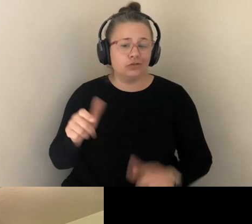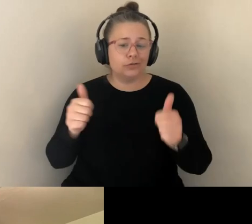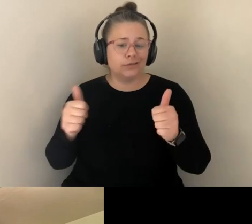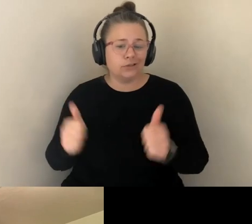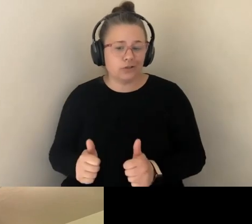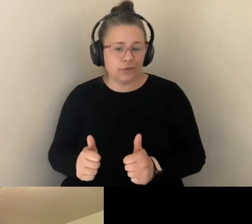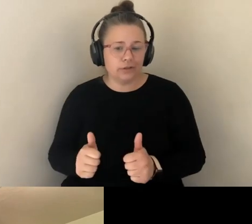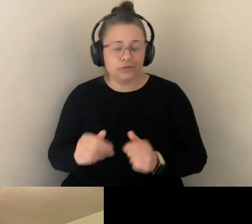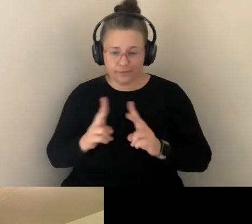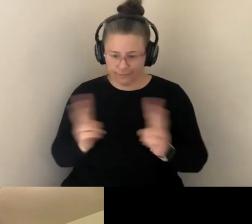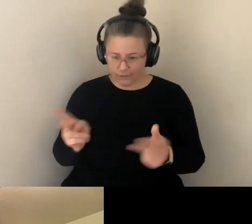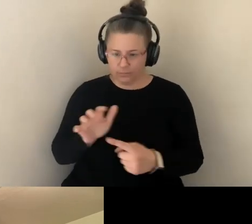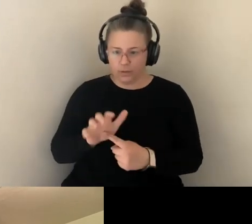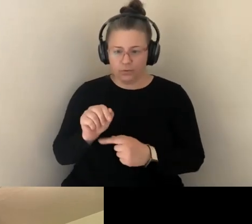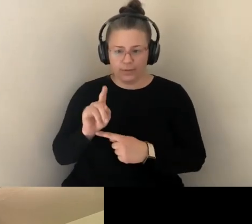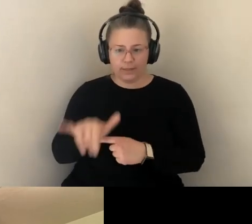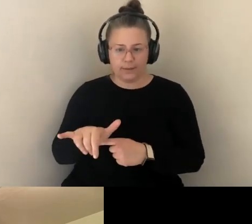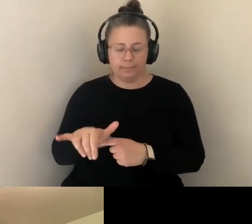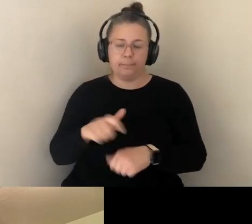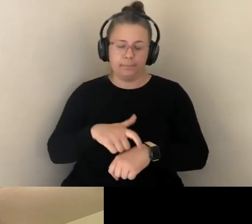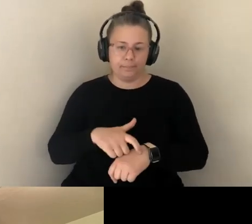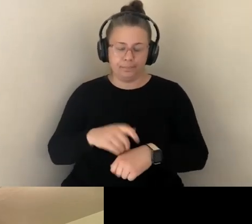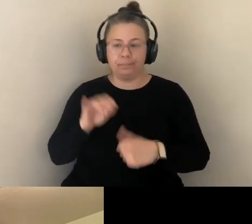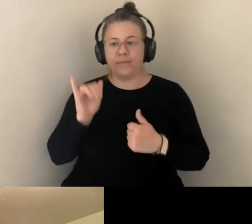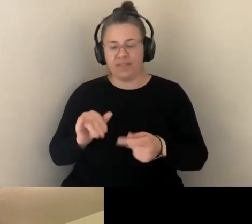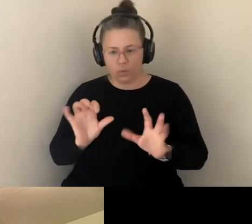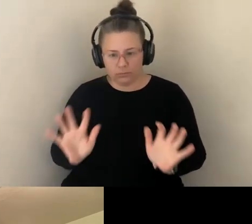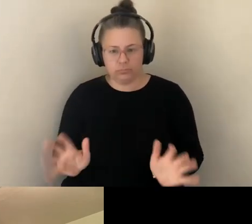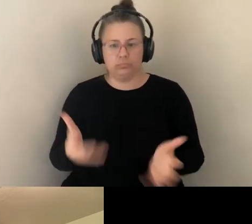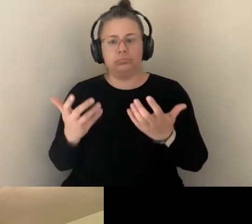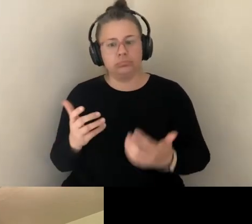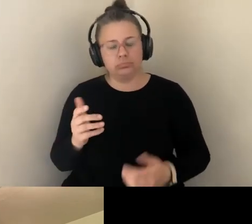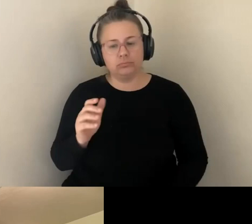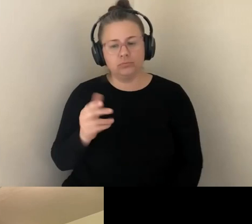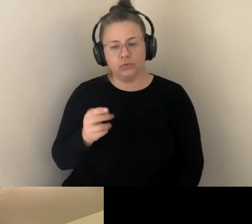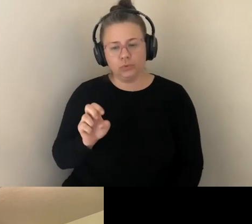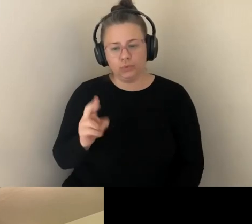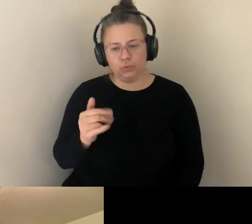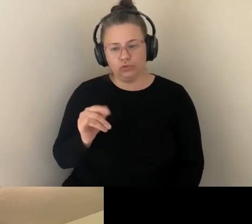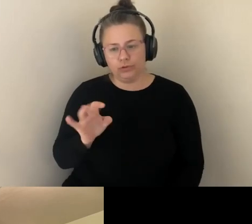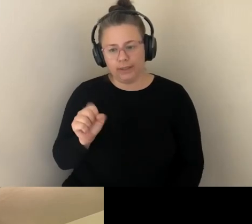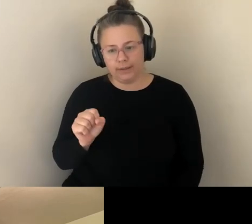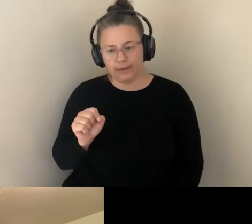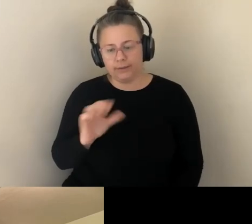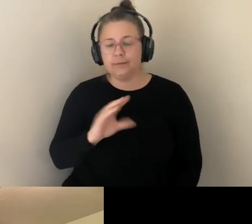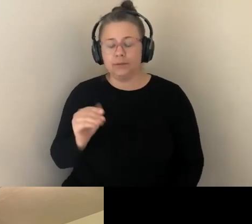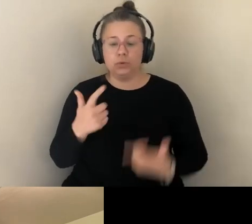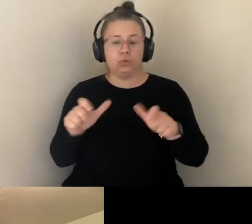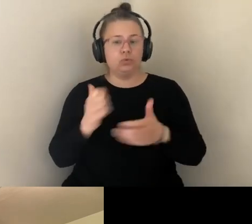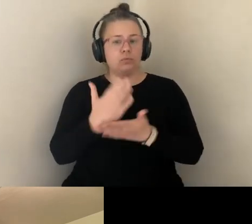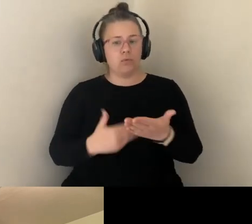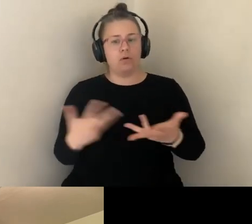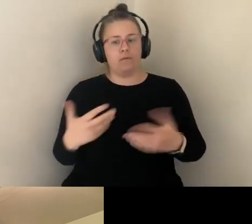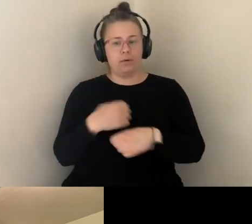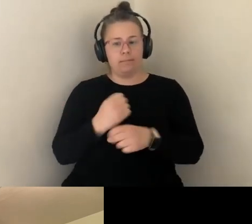of historical eugenics and the key feature that made it morally abhorrent. But there is another way to understand